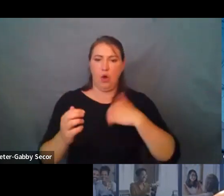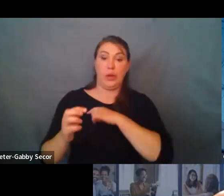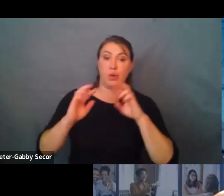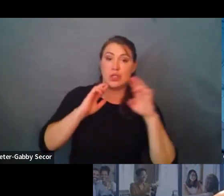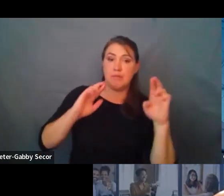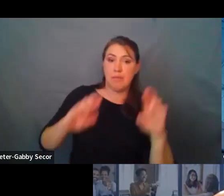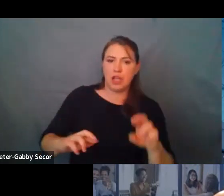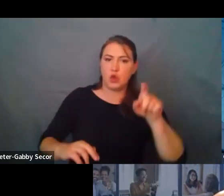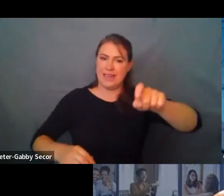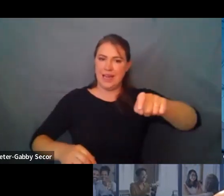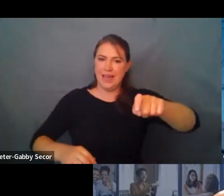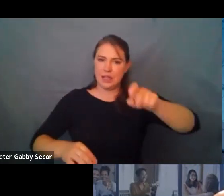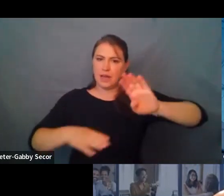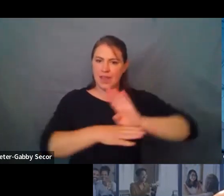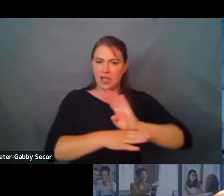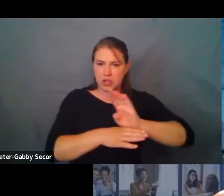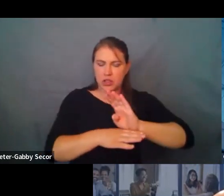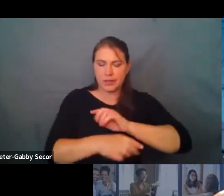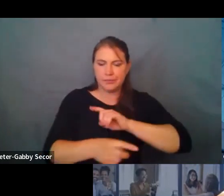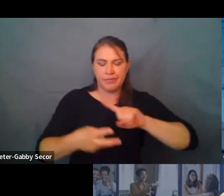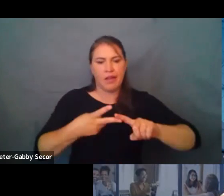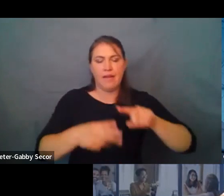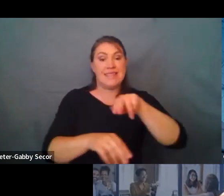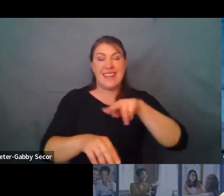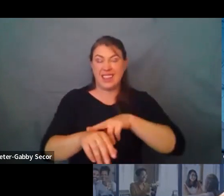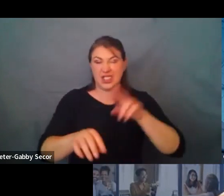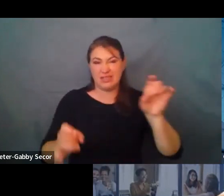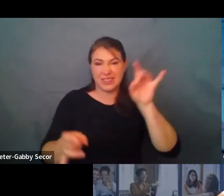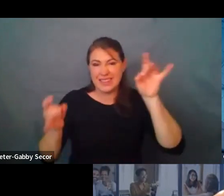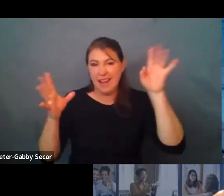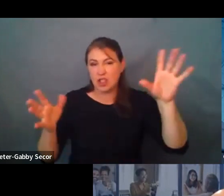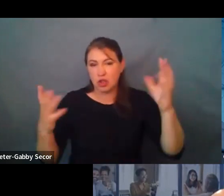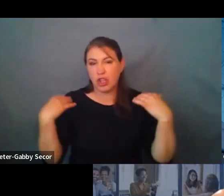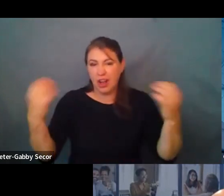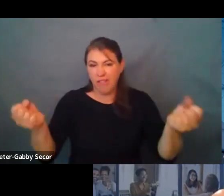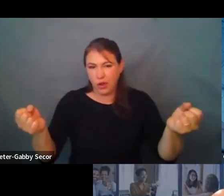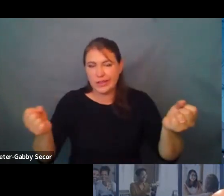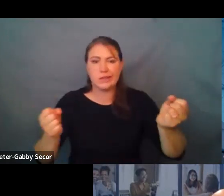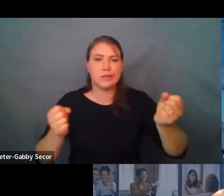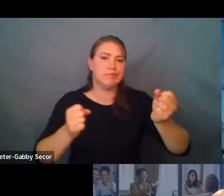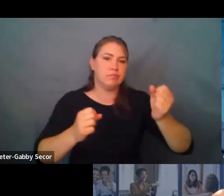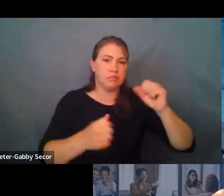demands of the industry, to national disaster recoveries, the deployment that's been done on many fronts, that's